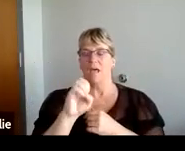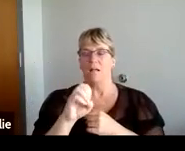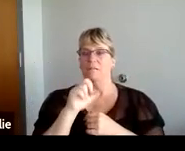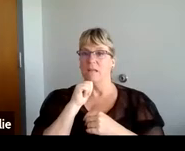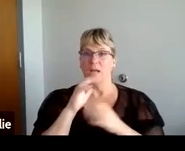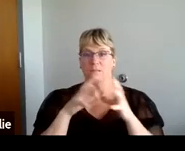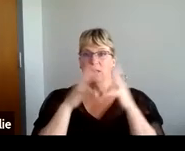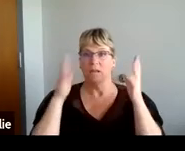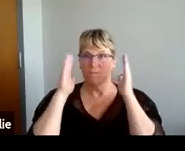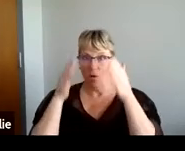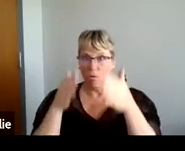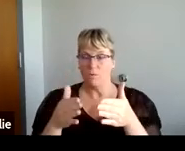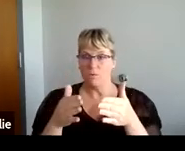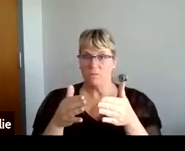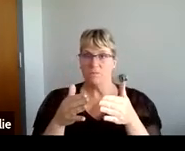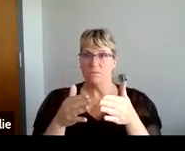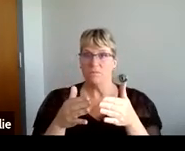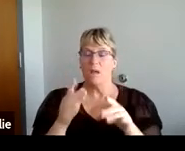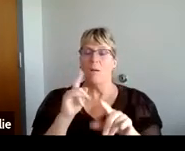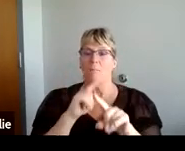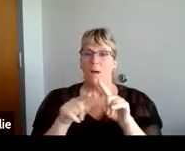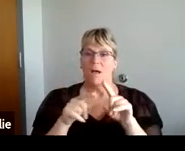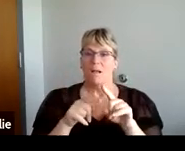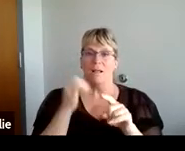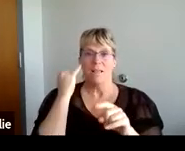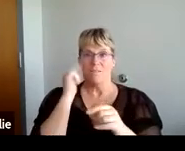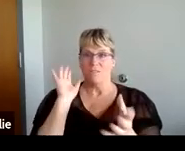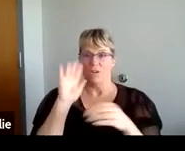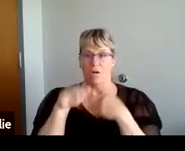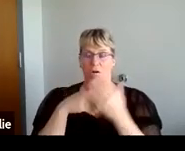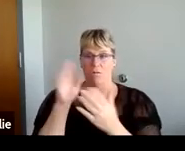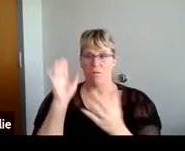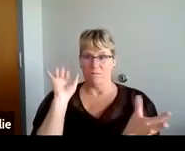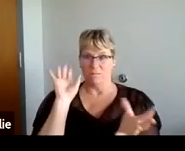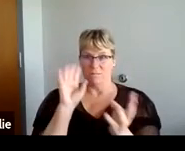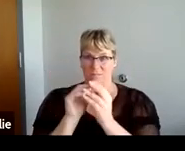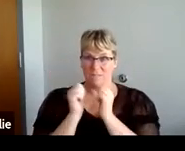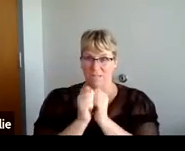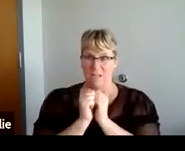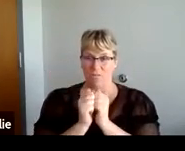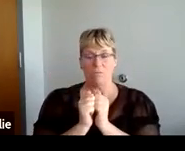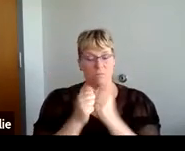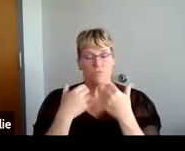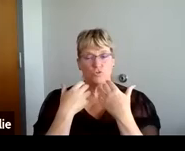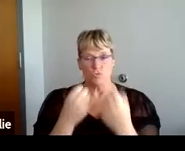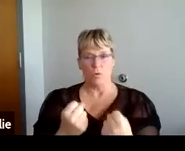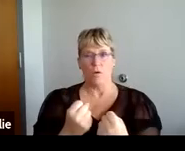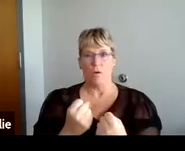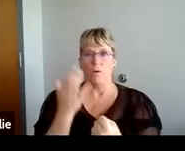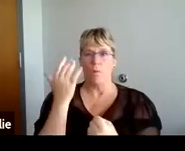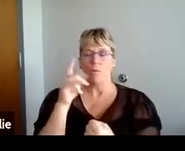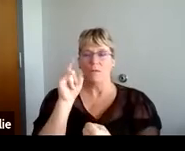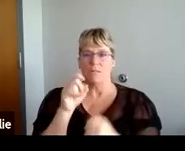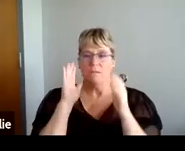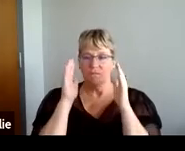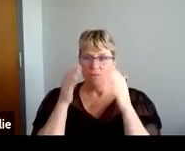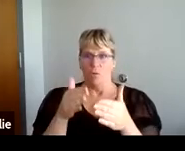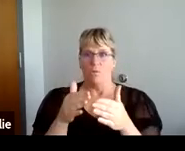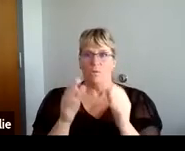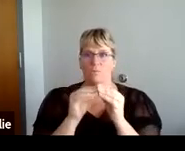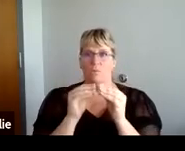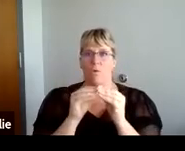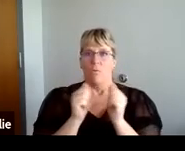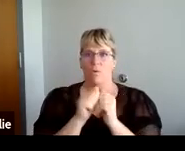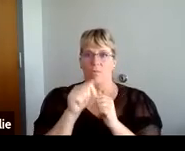it's the 10th leading cause of death. But if we look at it together, I think we've got a pretty strong case for why we need to focus more on